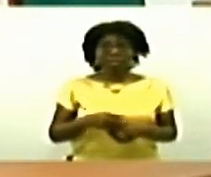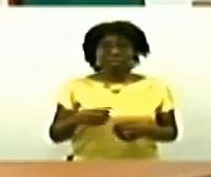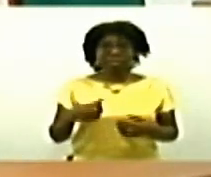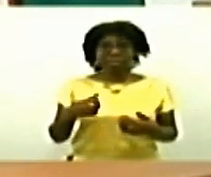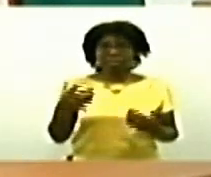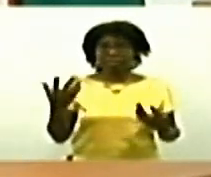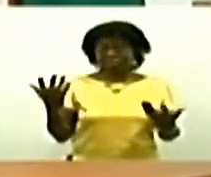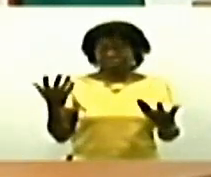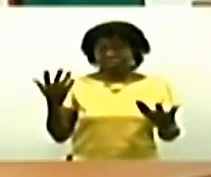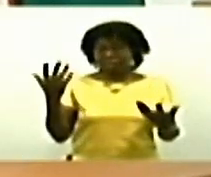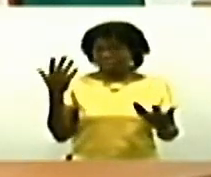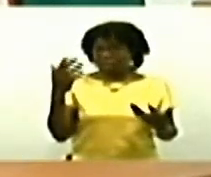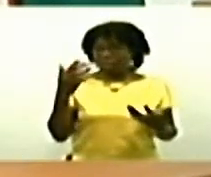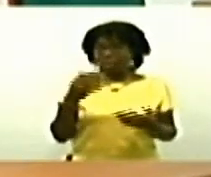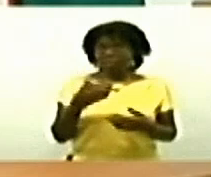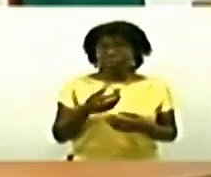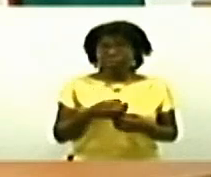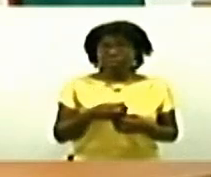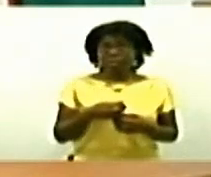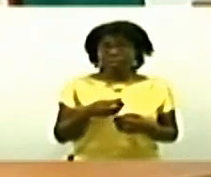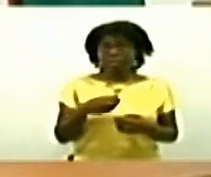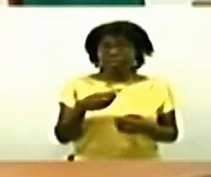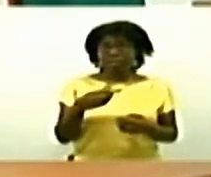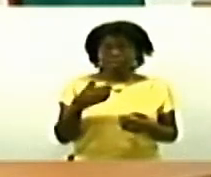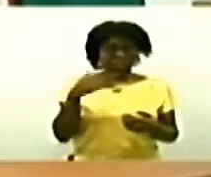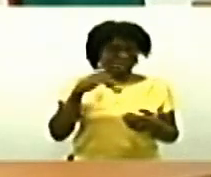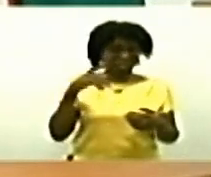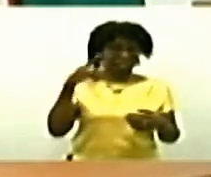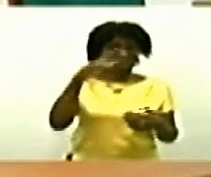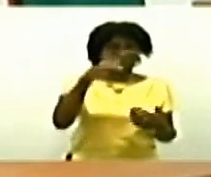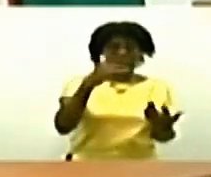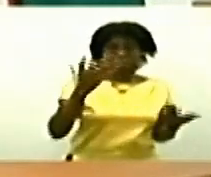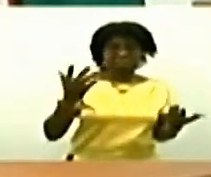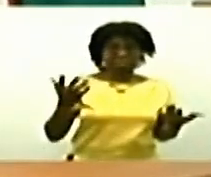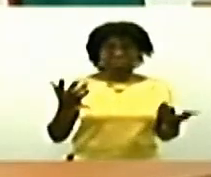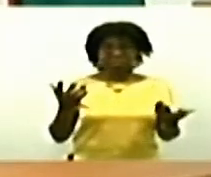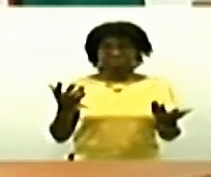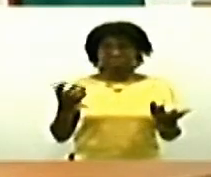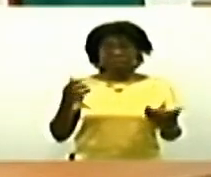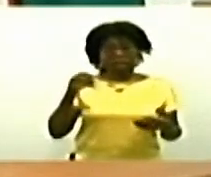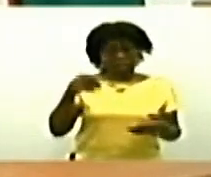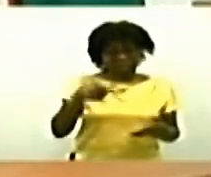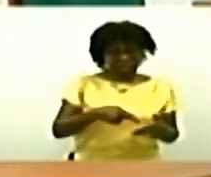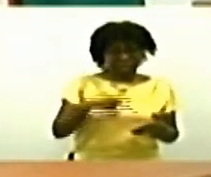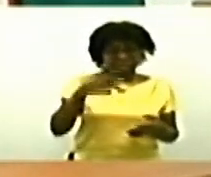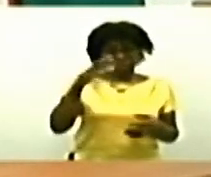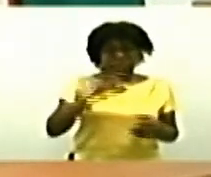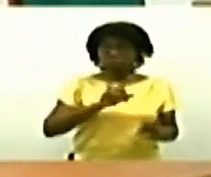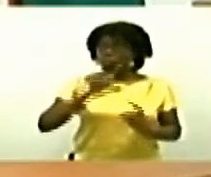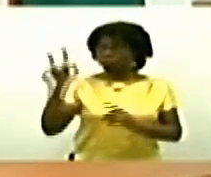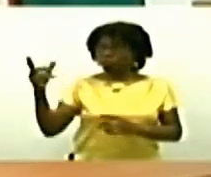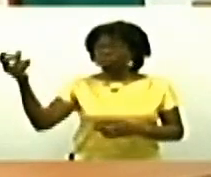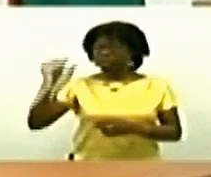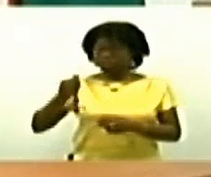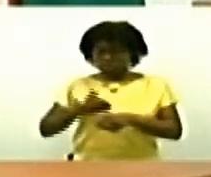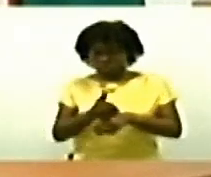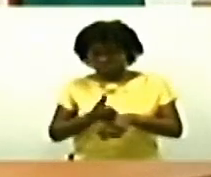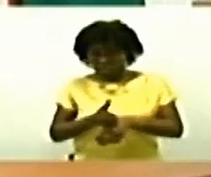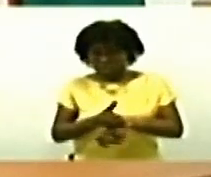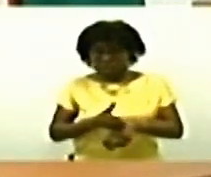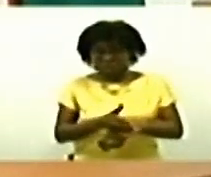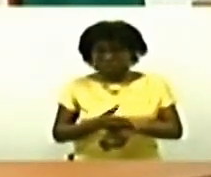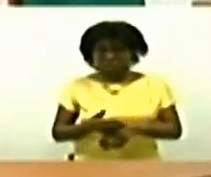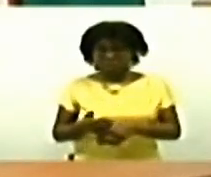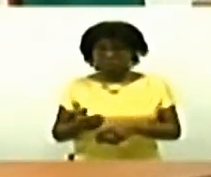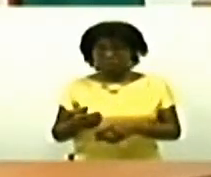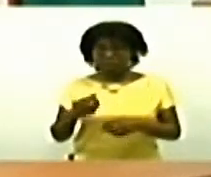we are going to enter a situation, because I saw it on the airport. This guy went to get and saw